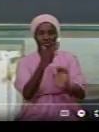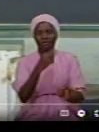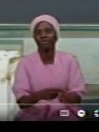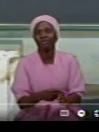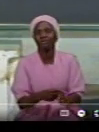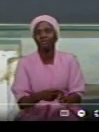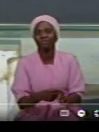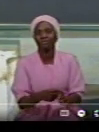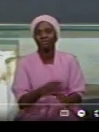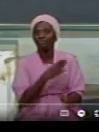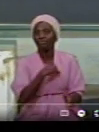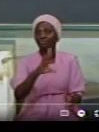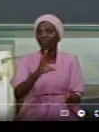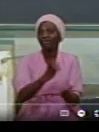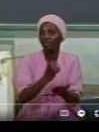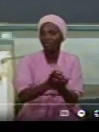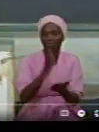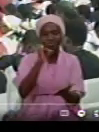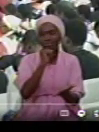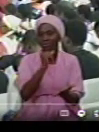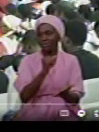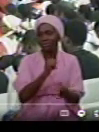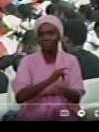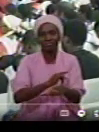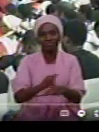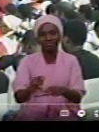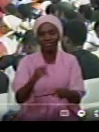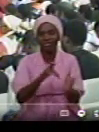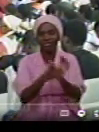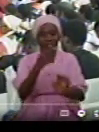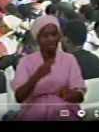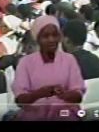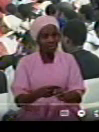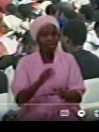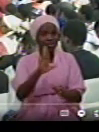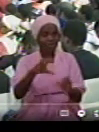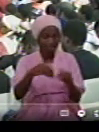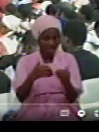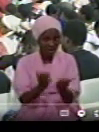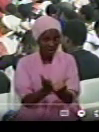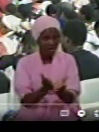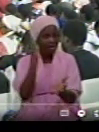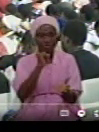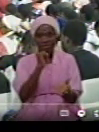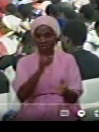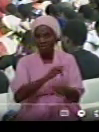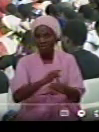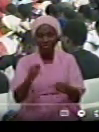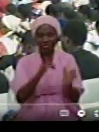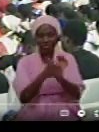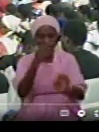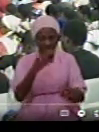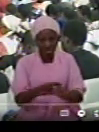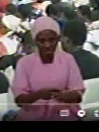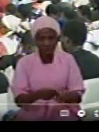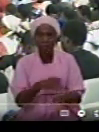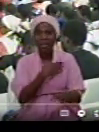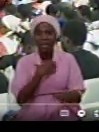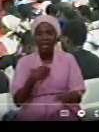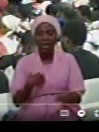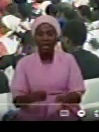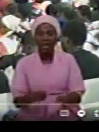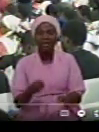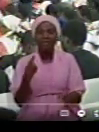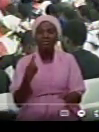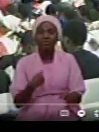And your cup will not run dry. Your barrel will not run dry. And the barrel